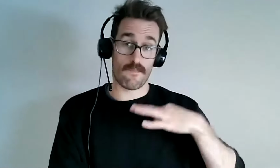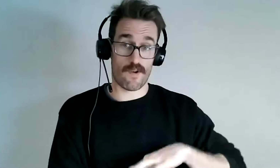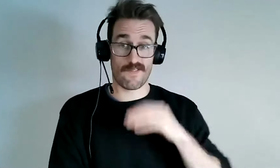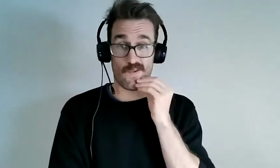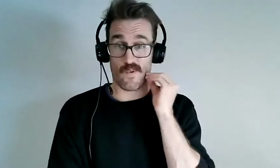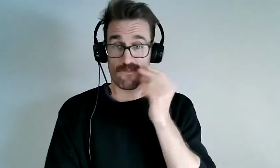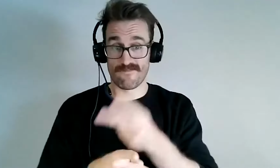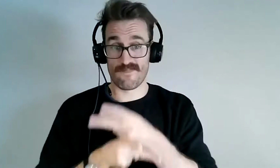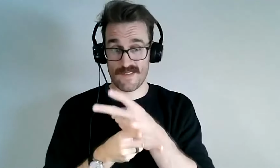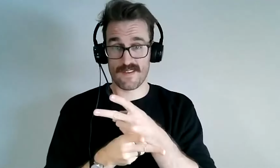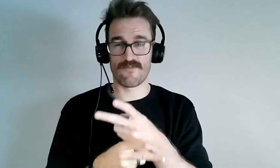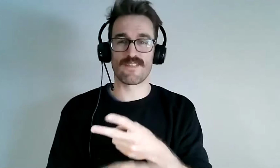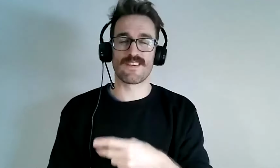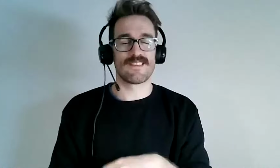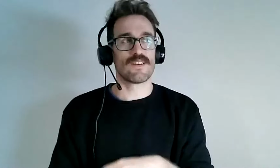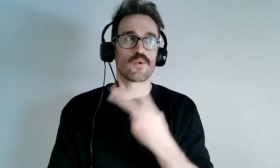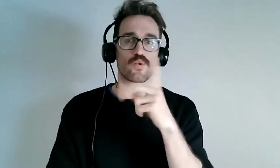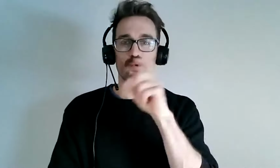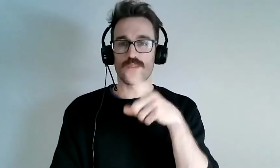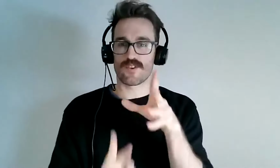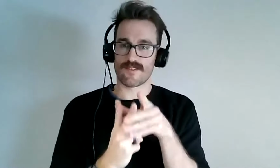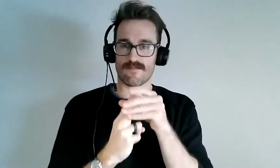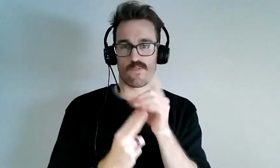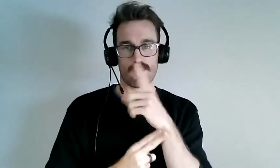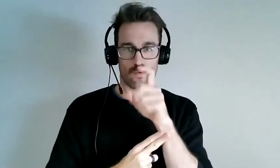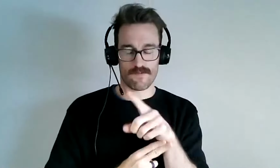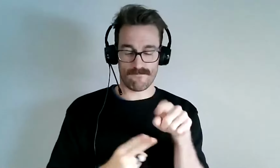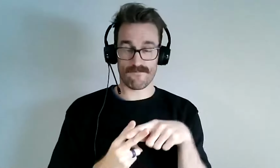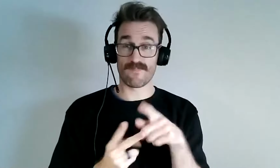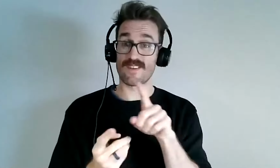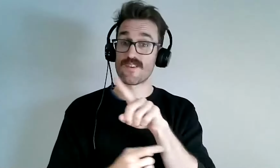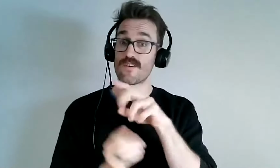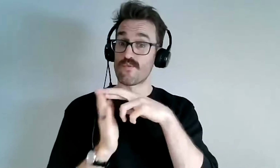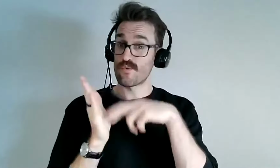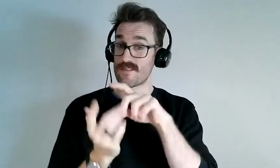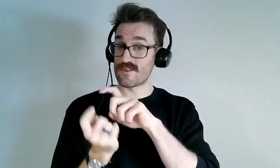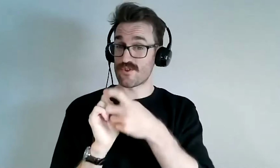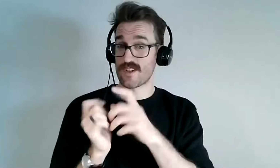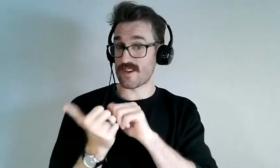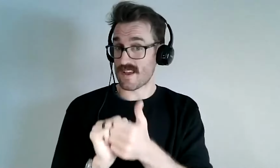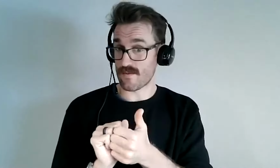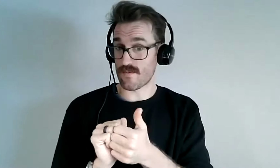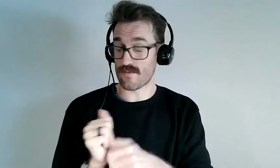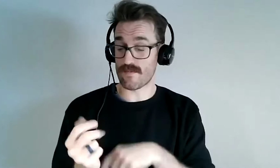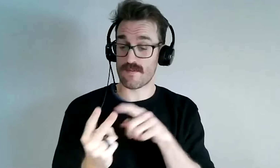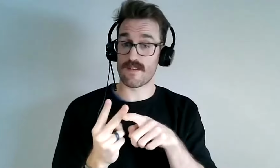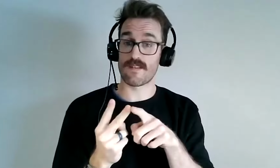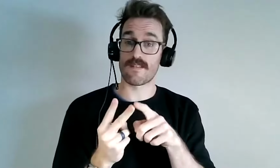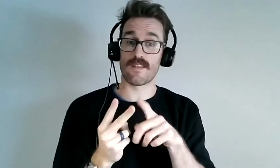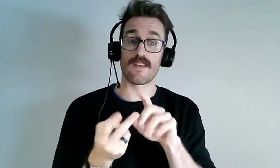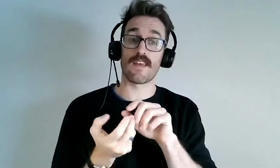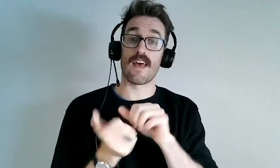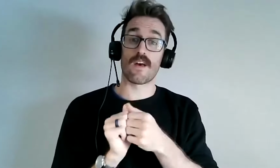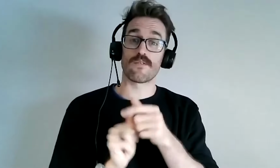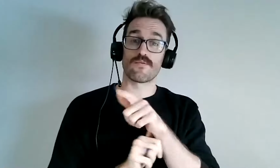two questions wrapped in one. How do we change the rules of for-profit long-term care homes? And also, how do we improve the